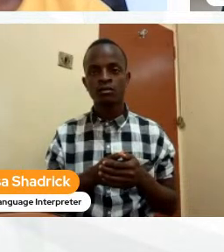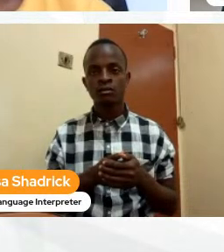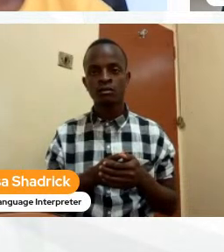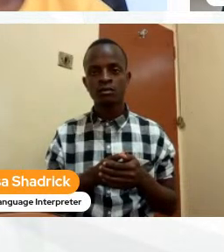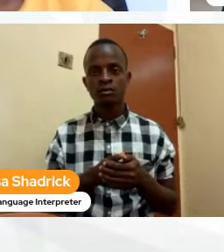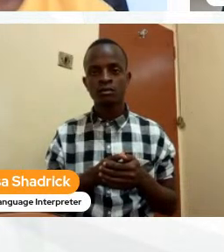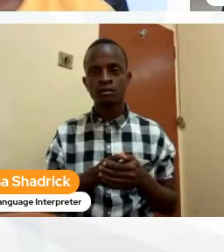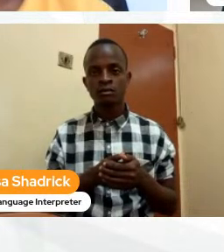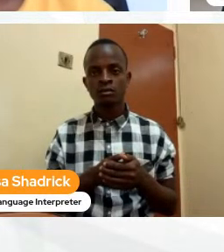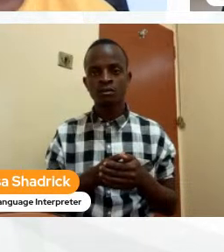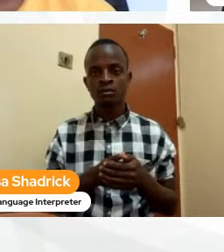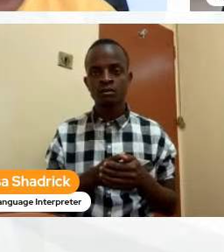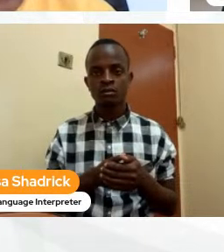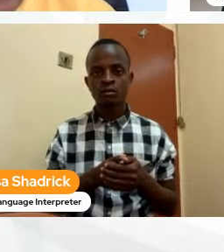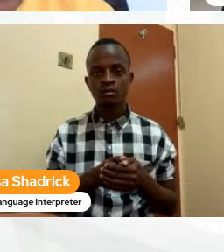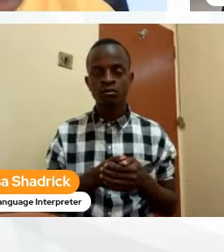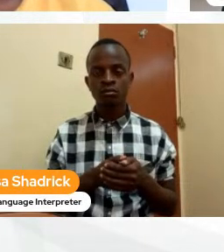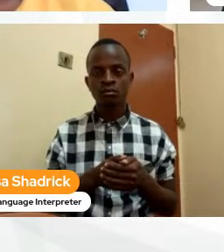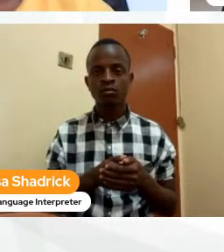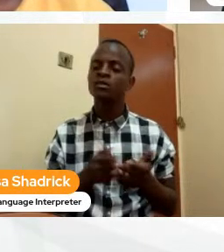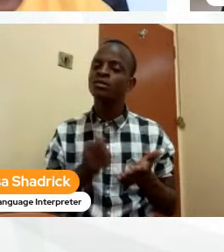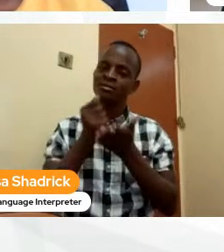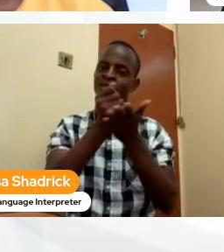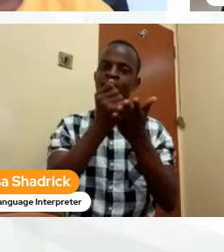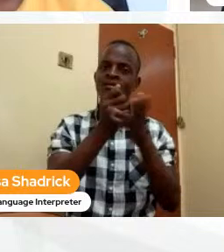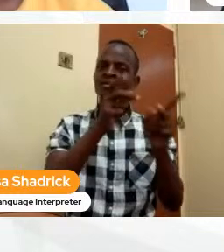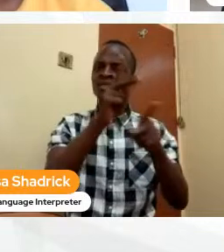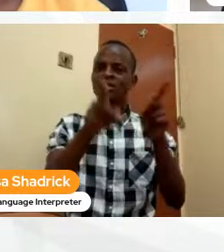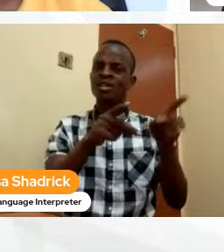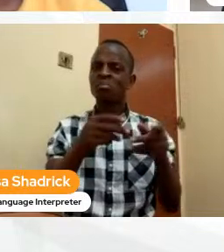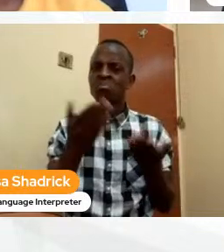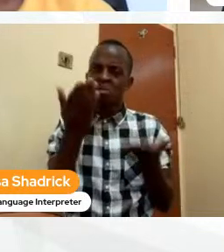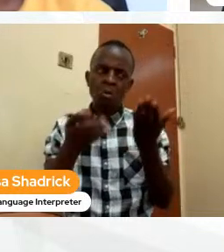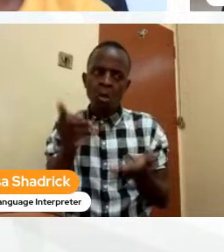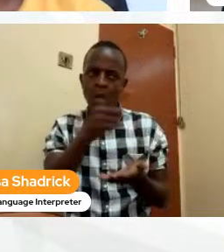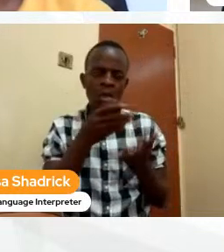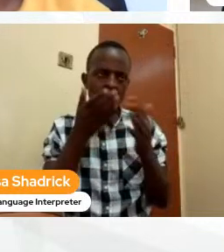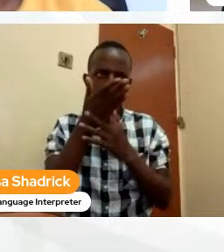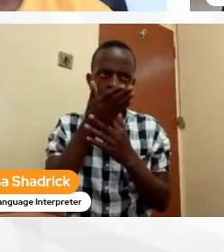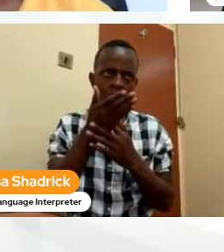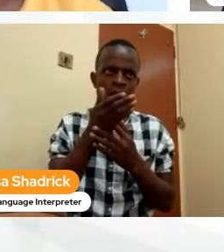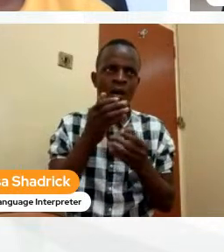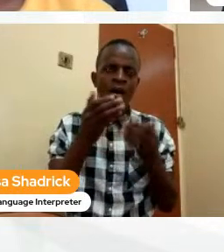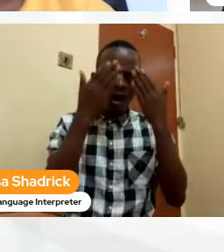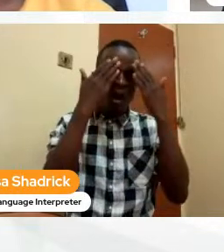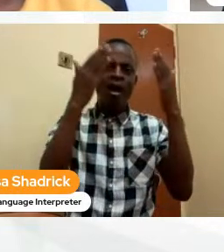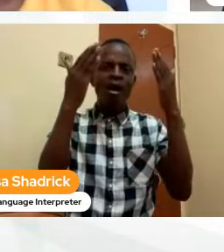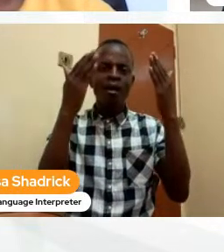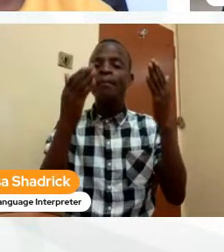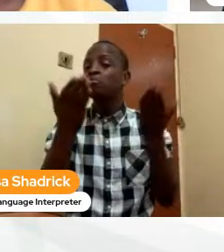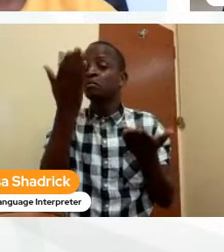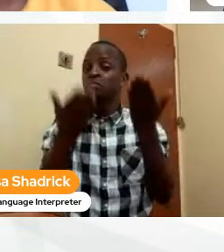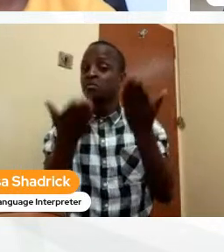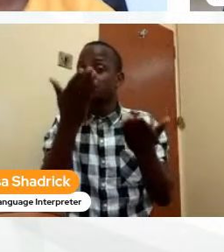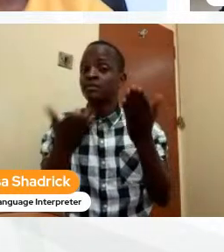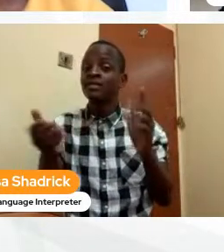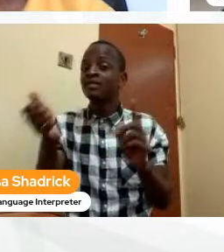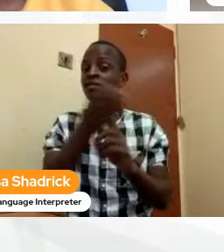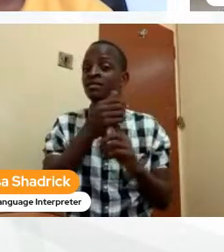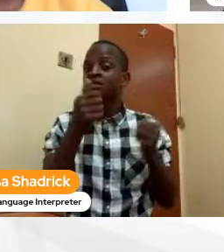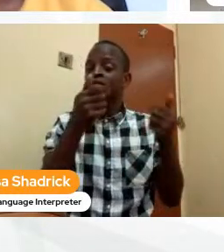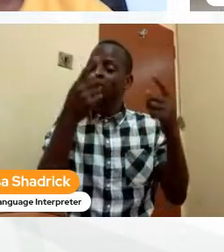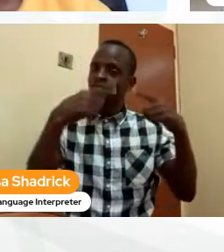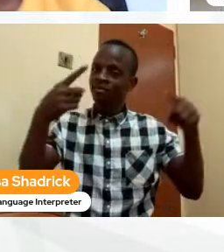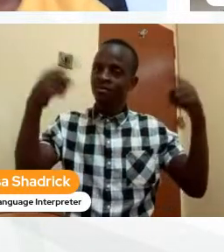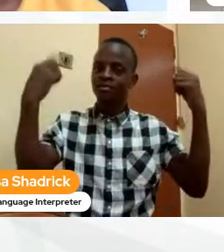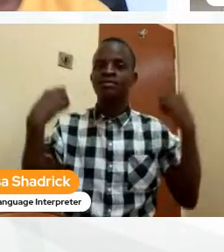of well-being and so forth. And who knows, through this particular opening, you may be that health hero that is going to